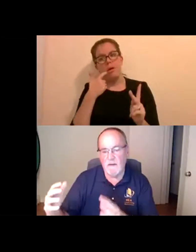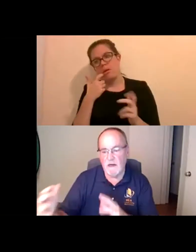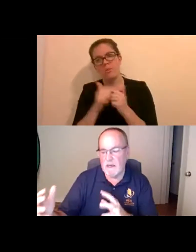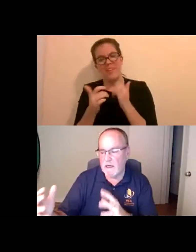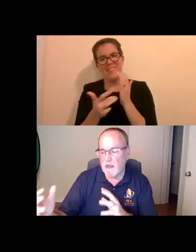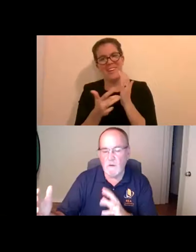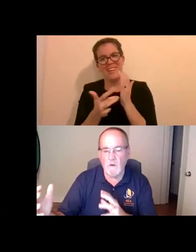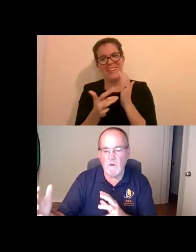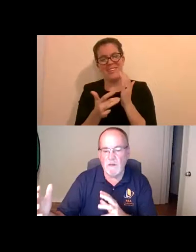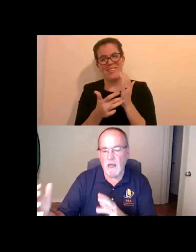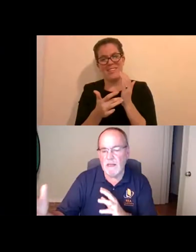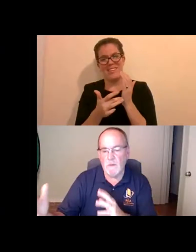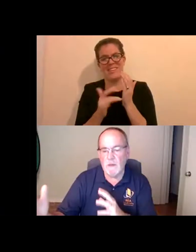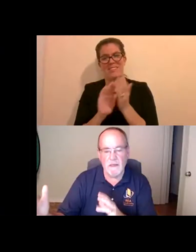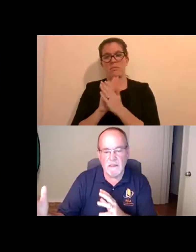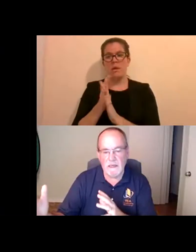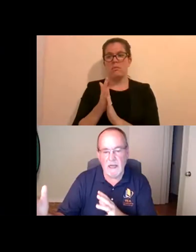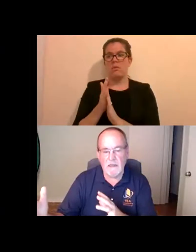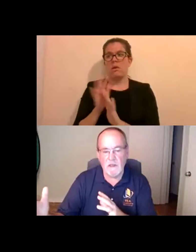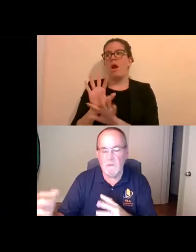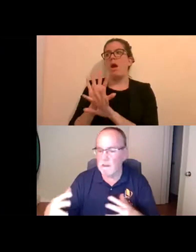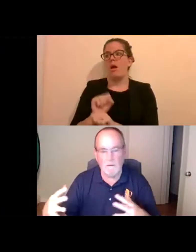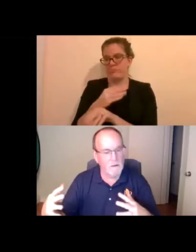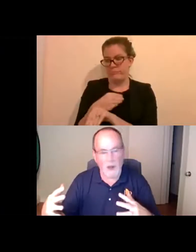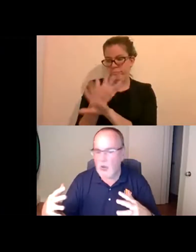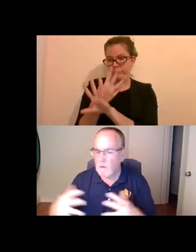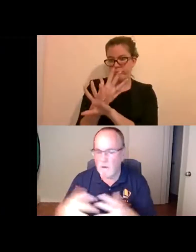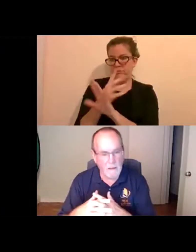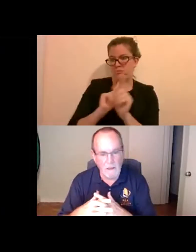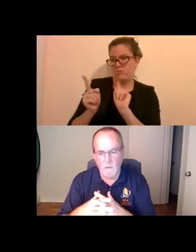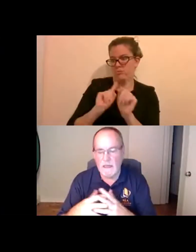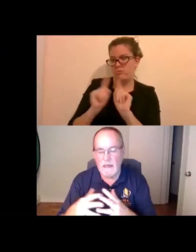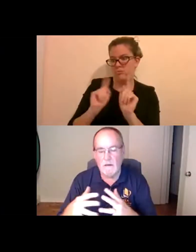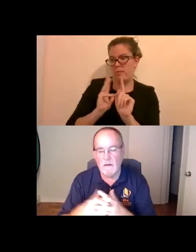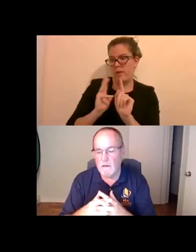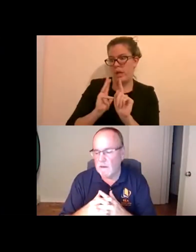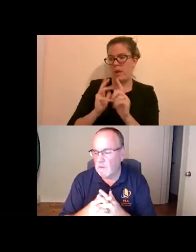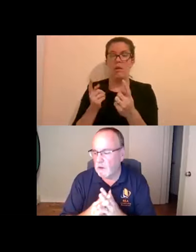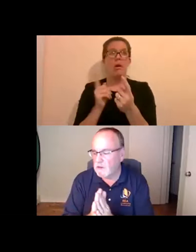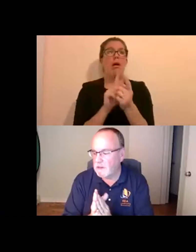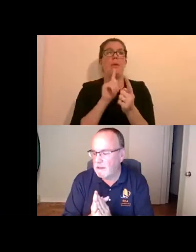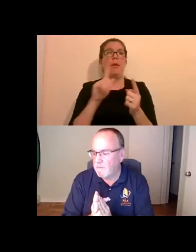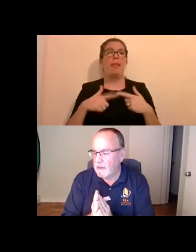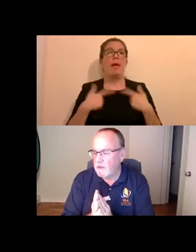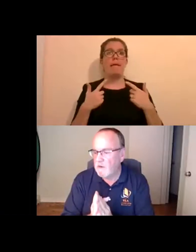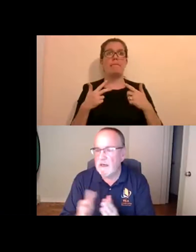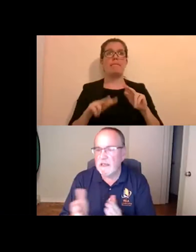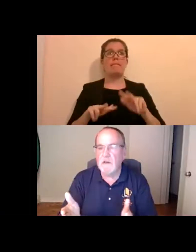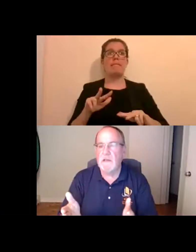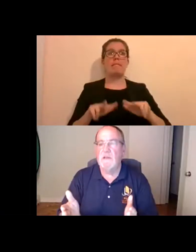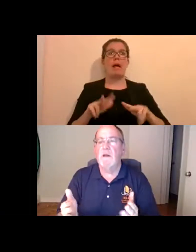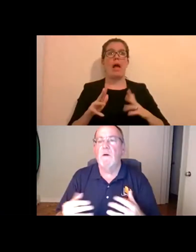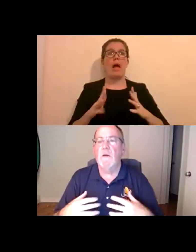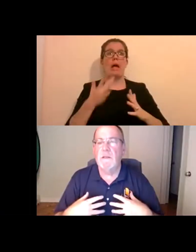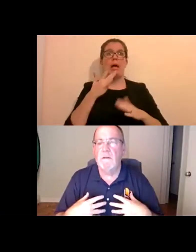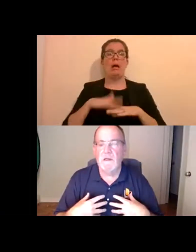get very comfortable talking to people on technology, but they're awkward when they are in person. It's very interesting.